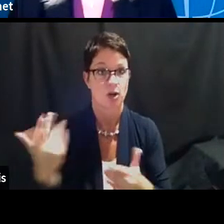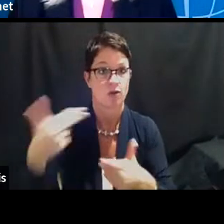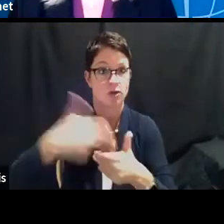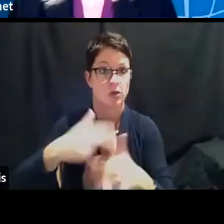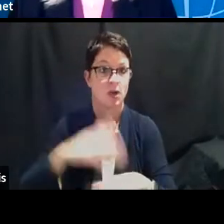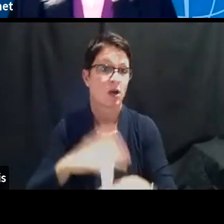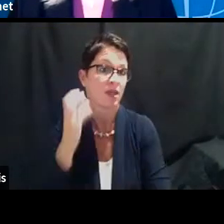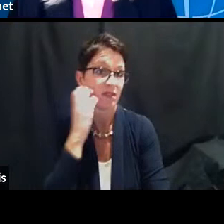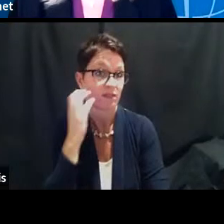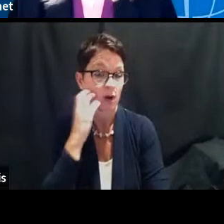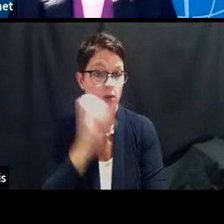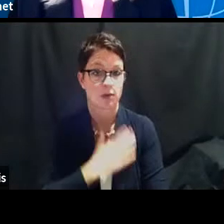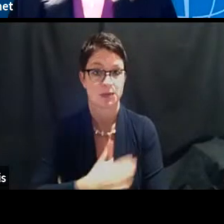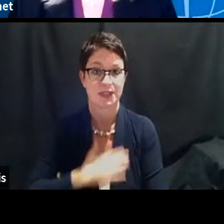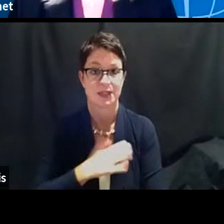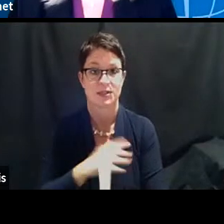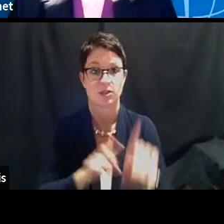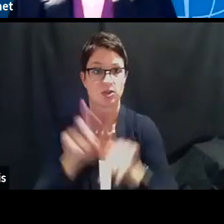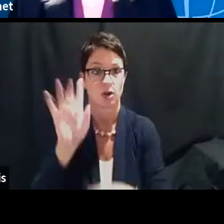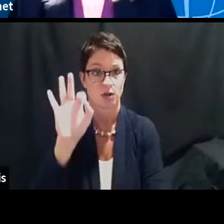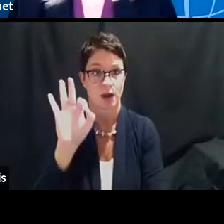phone.